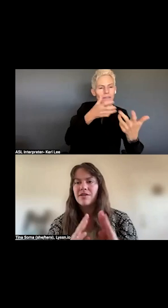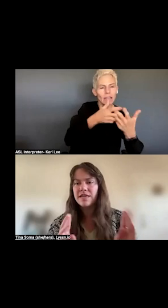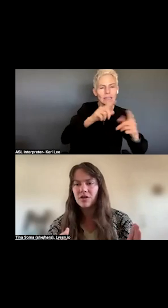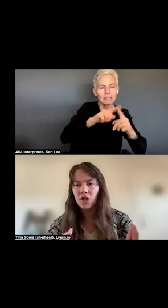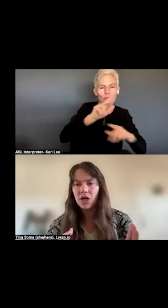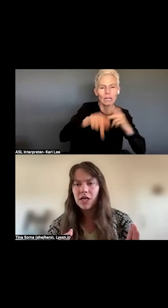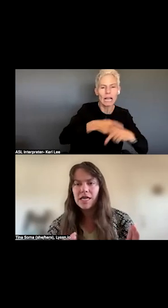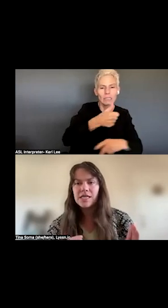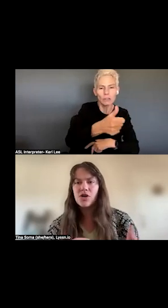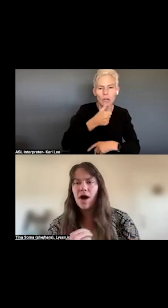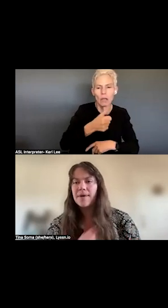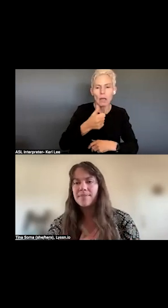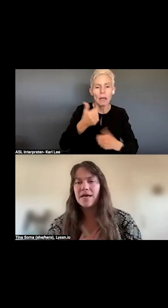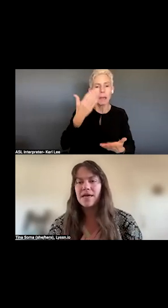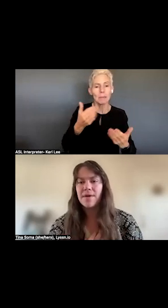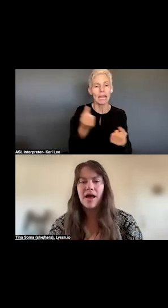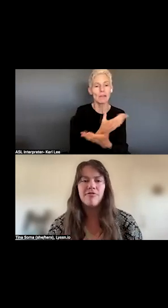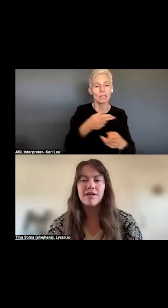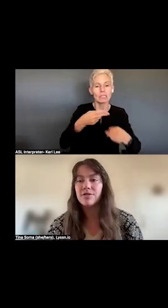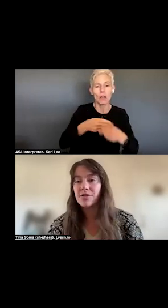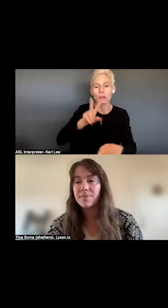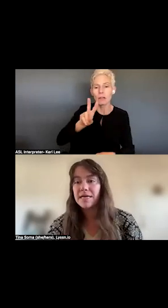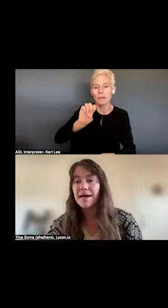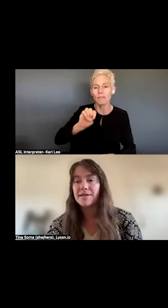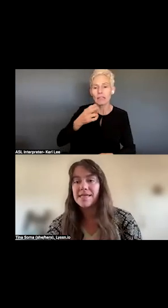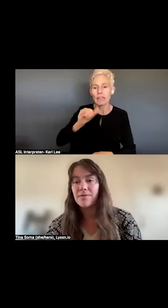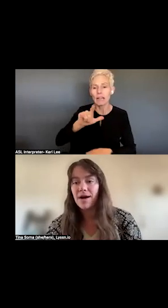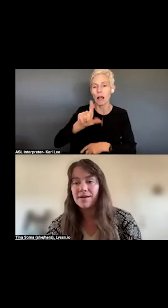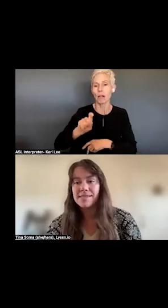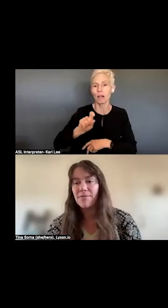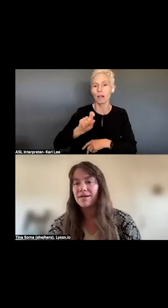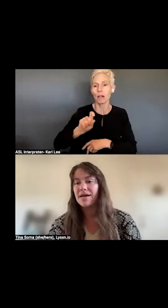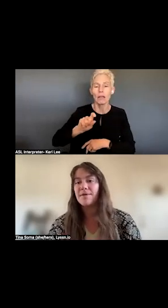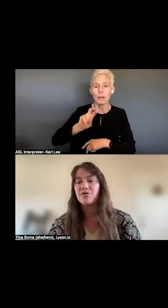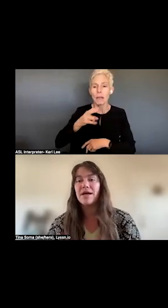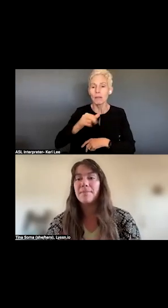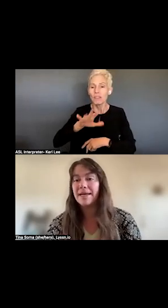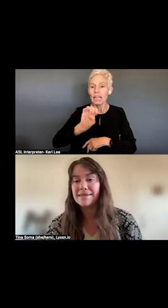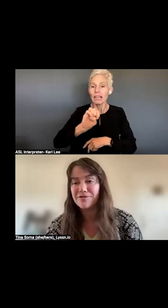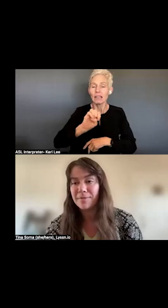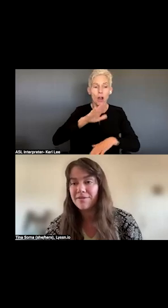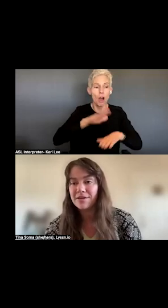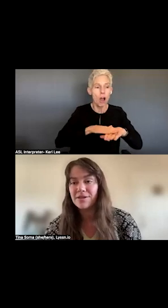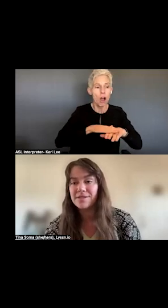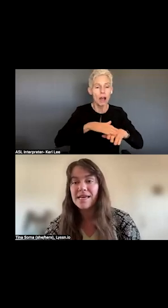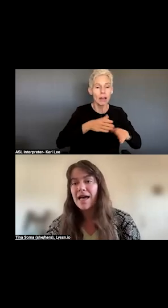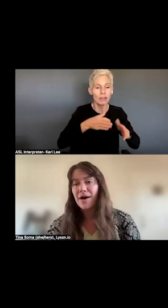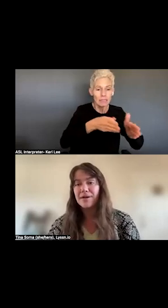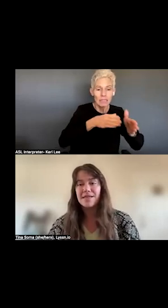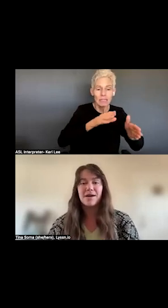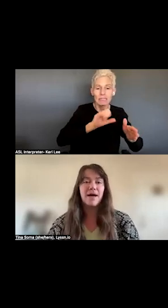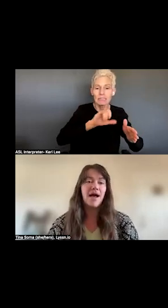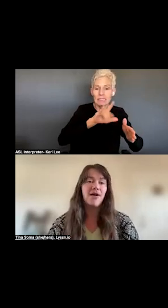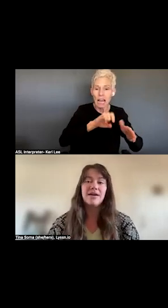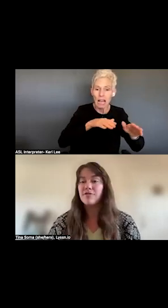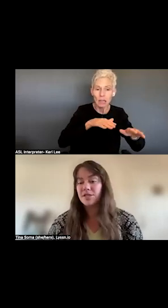called a vehicle. So I might be talking about how vehicles could be allowed on sidewalks. I want to talk about trail maintenance for my vehicles. I want to